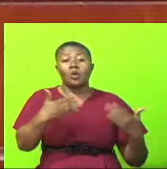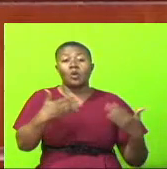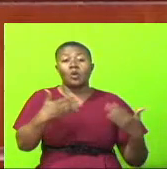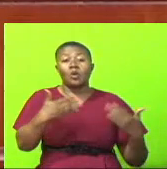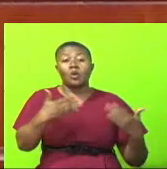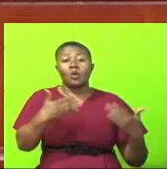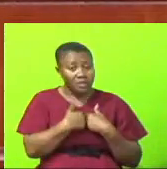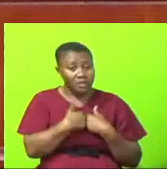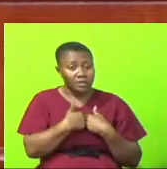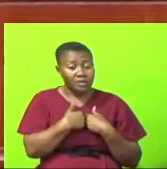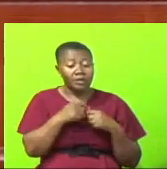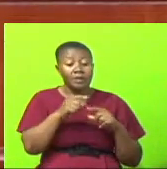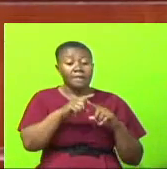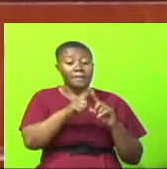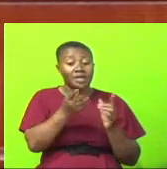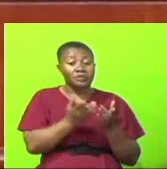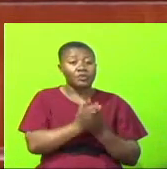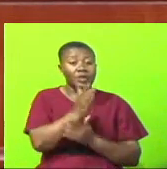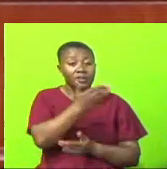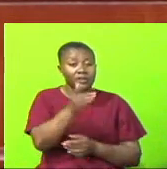but the right thing would have been done.